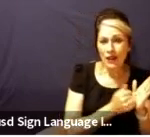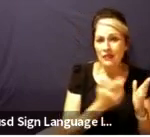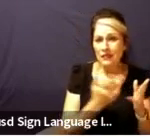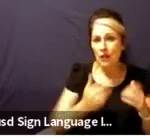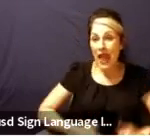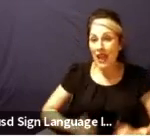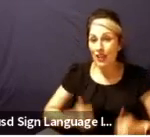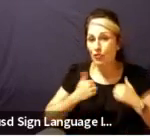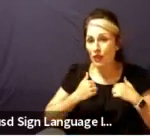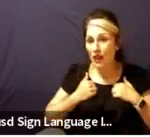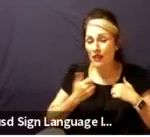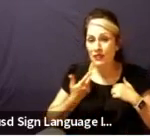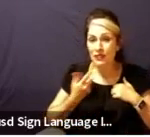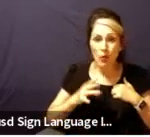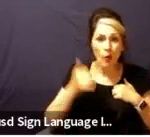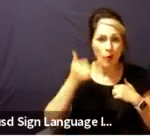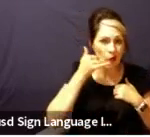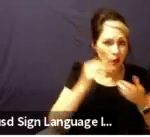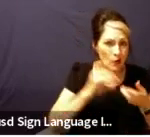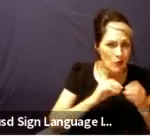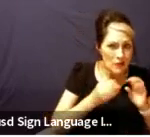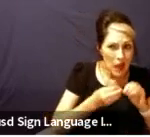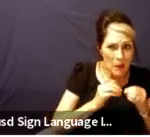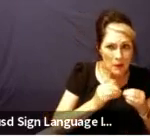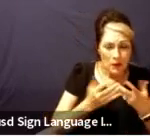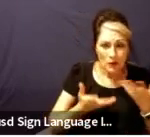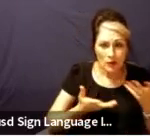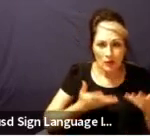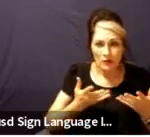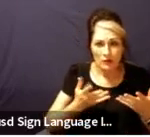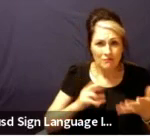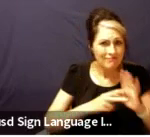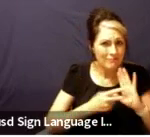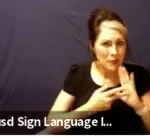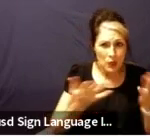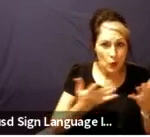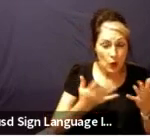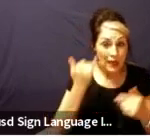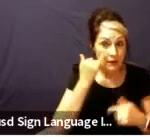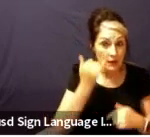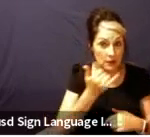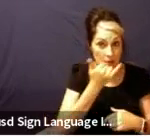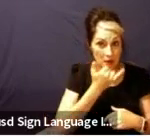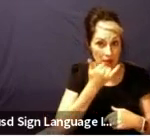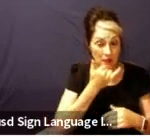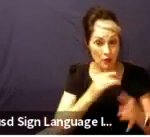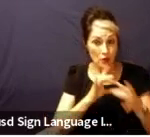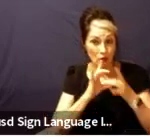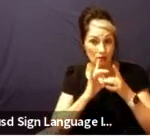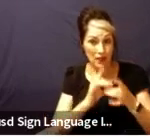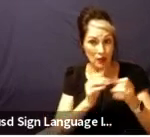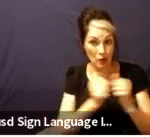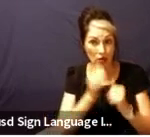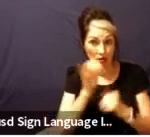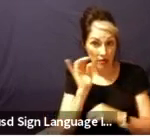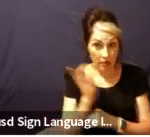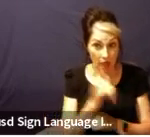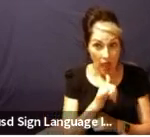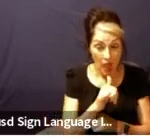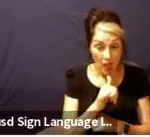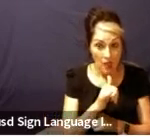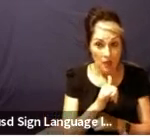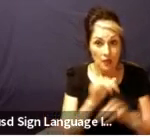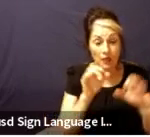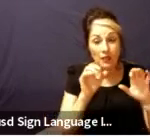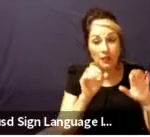about a particular phone number. Um, if you made a mistake in regards to that information, you could